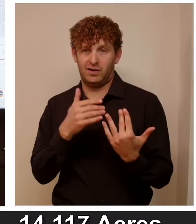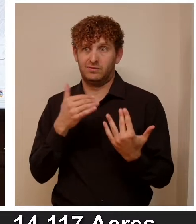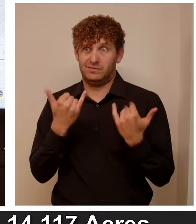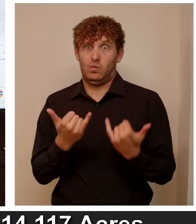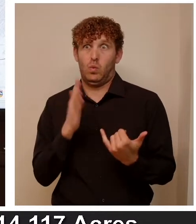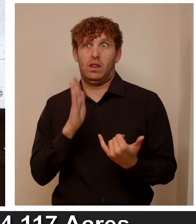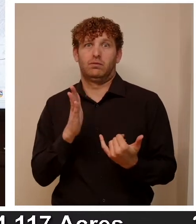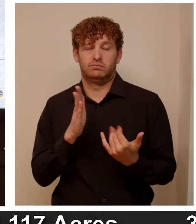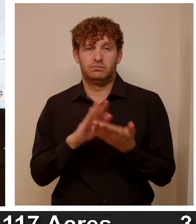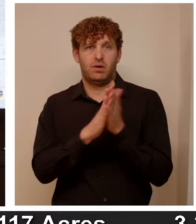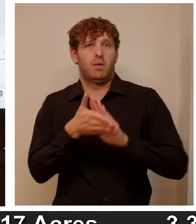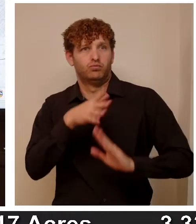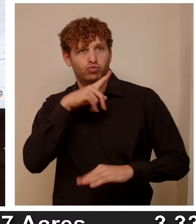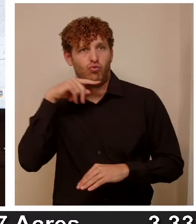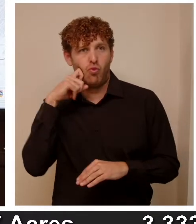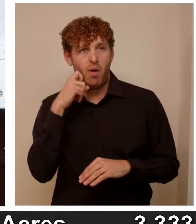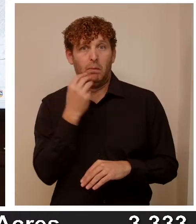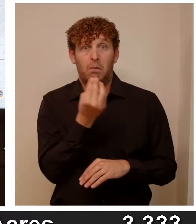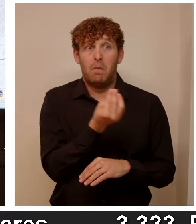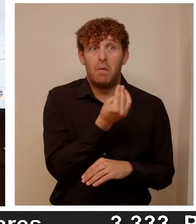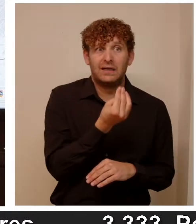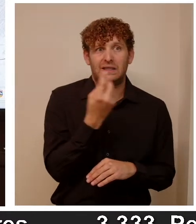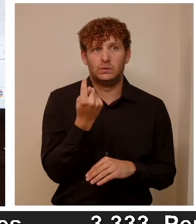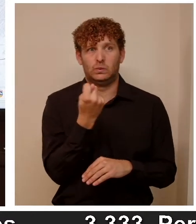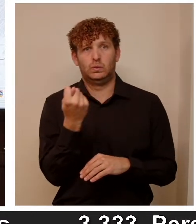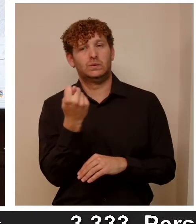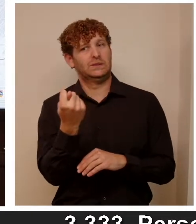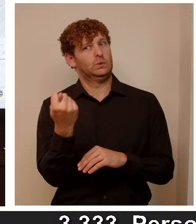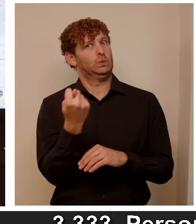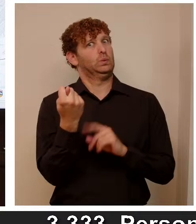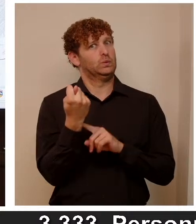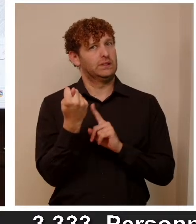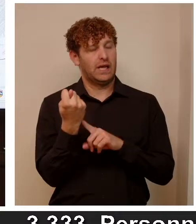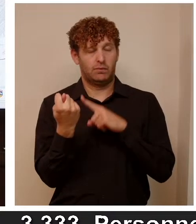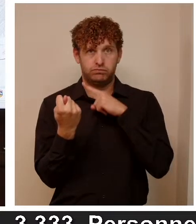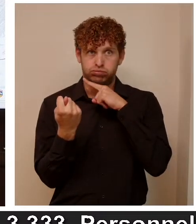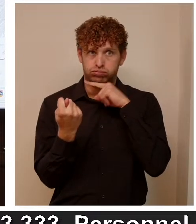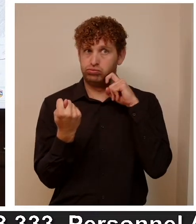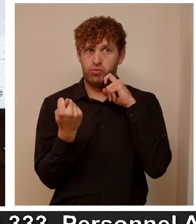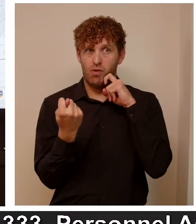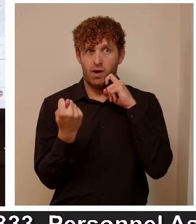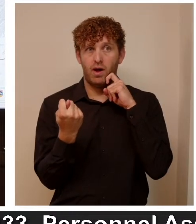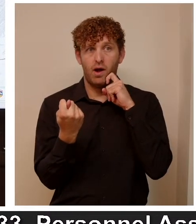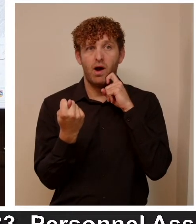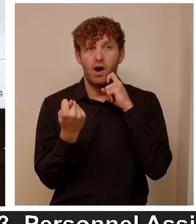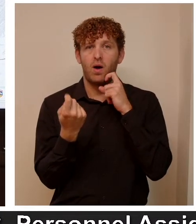Tuesday is when it'll be the driest. We're also tracking the potential for another Santa Ana